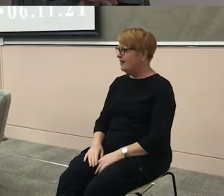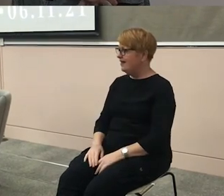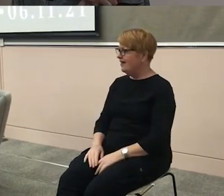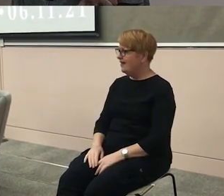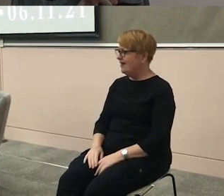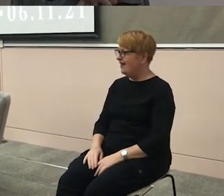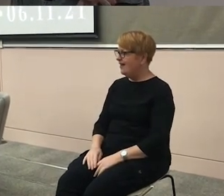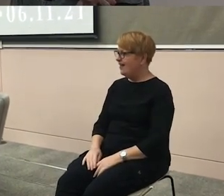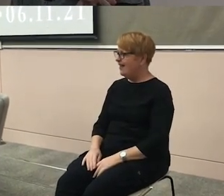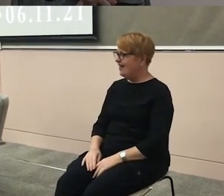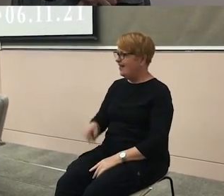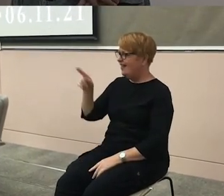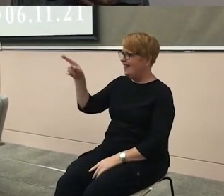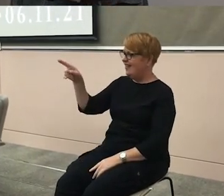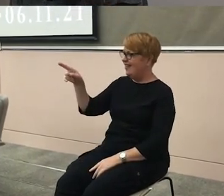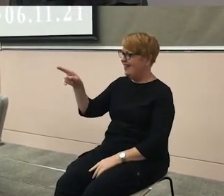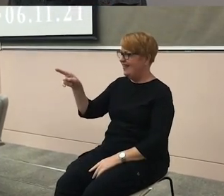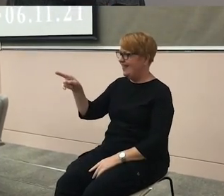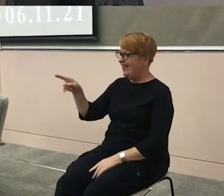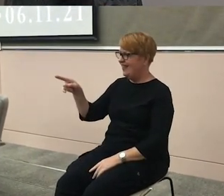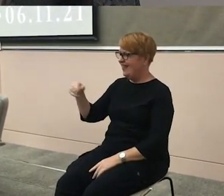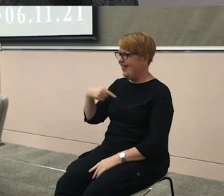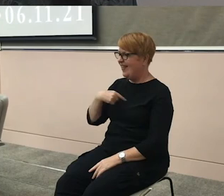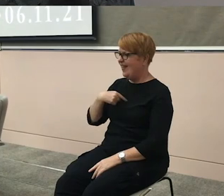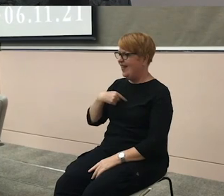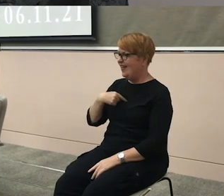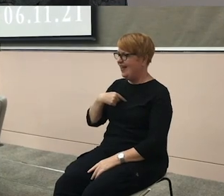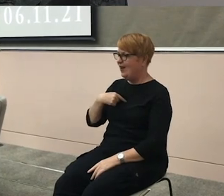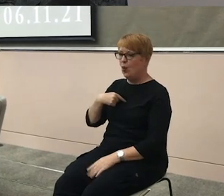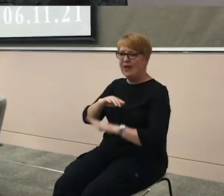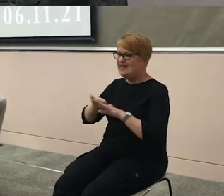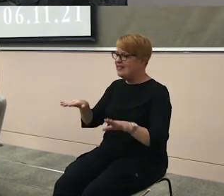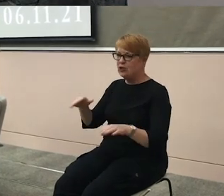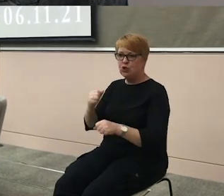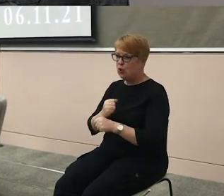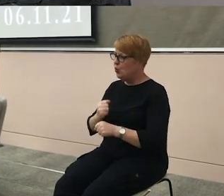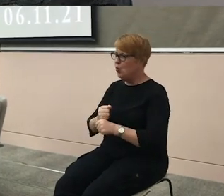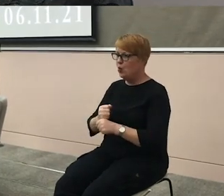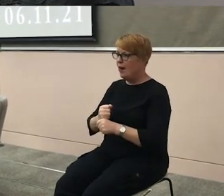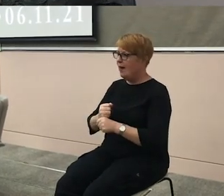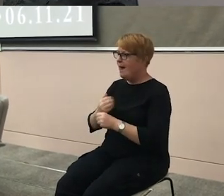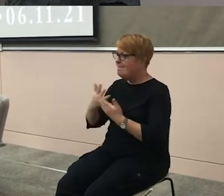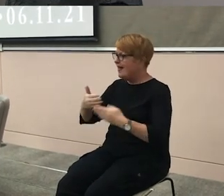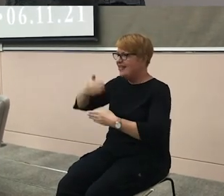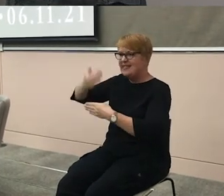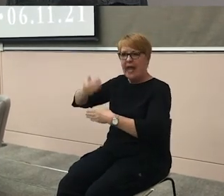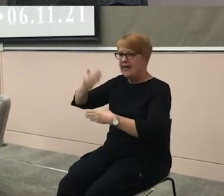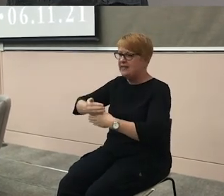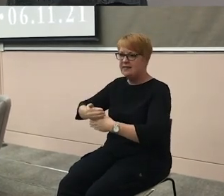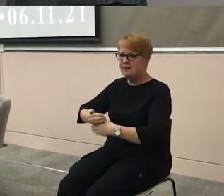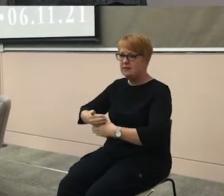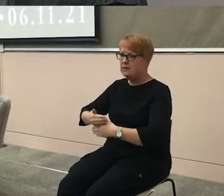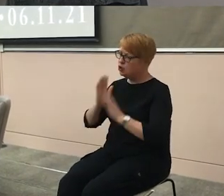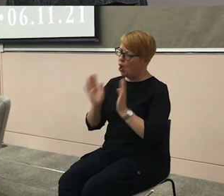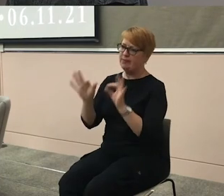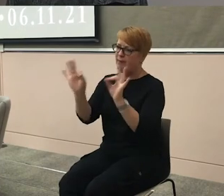I guess we didn't do like as many takes to get it perfect. We just thought, this is what's done, and we'll make something out of